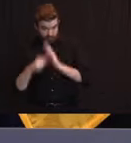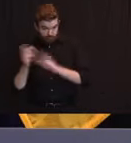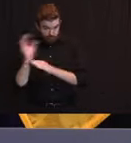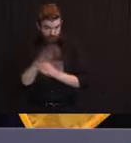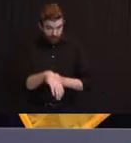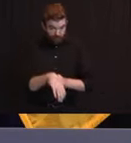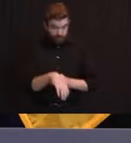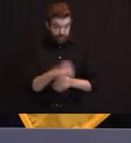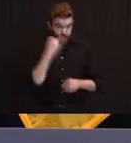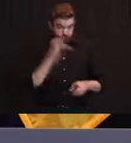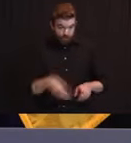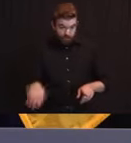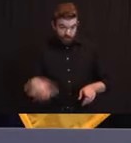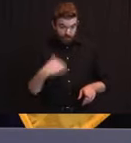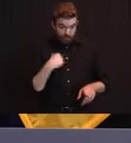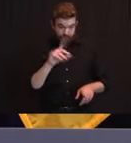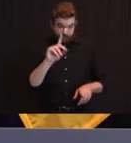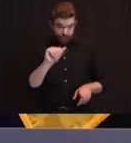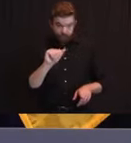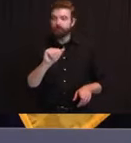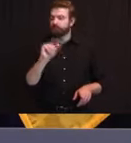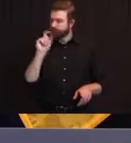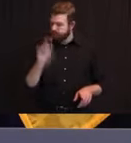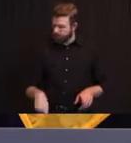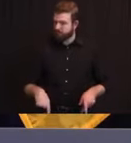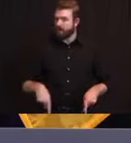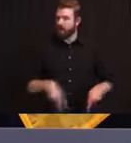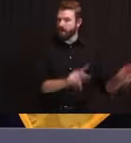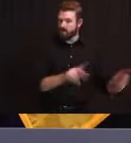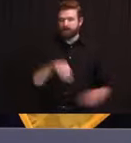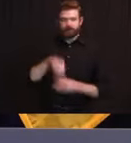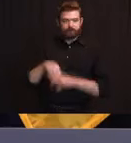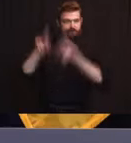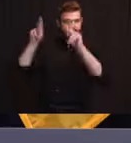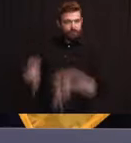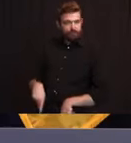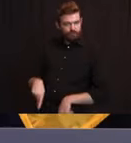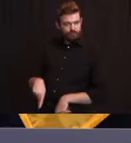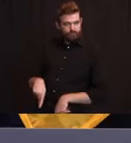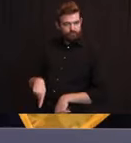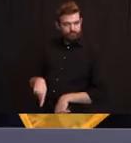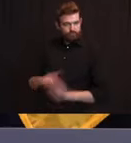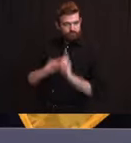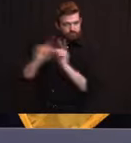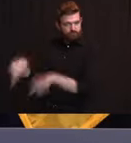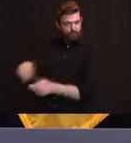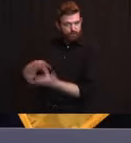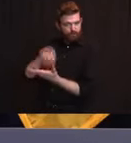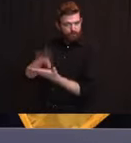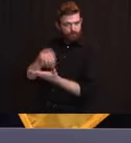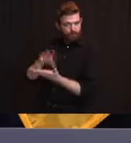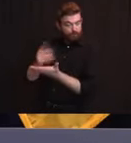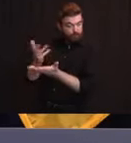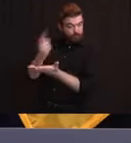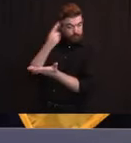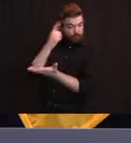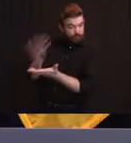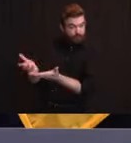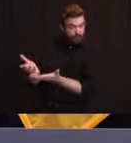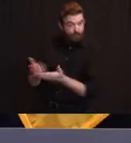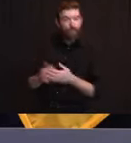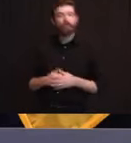is your suggestion for those parents? Is that it? Yes. Good to have you. This is something that we have heard. I've personally heard an